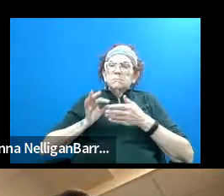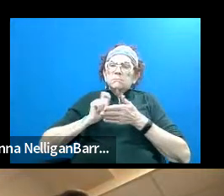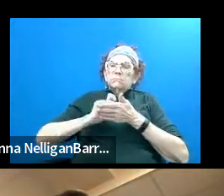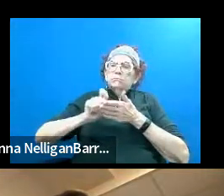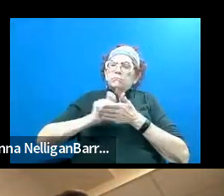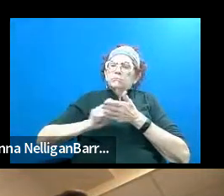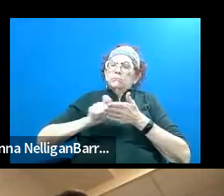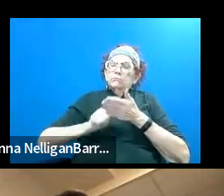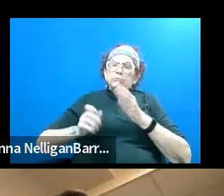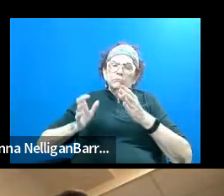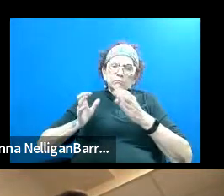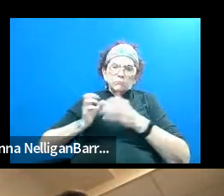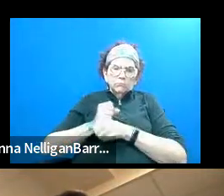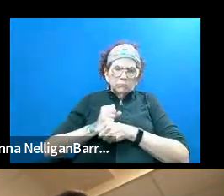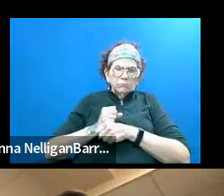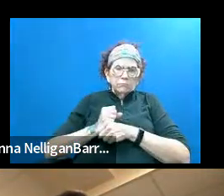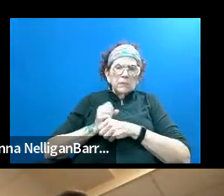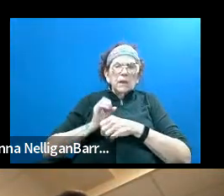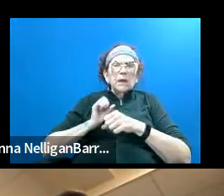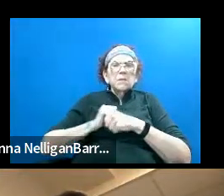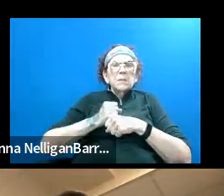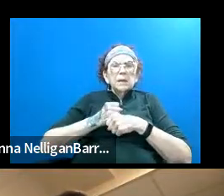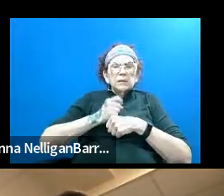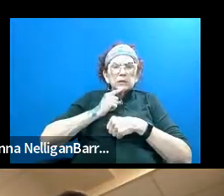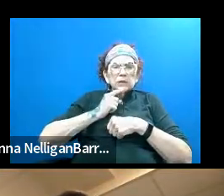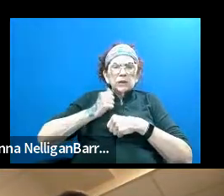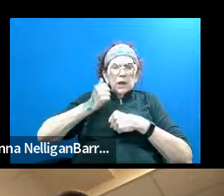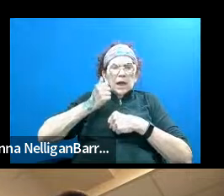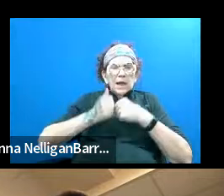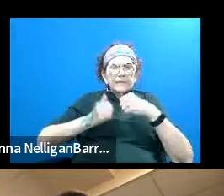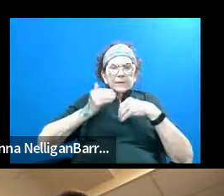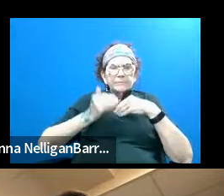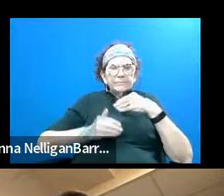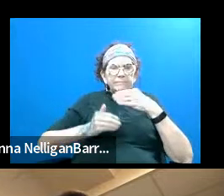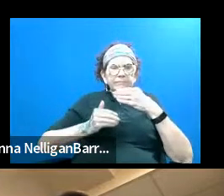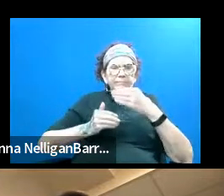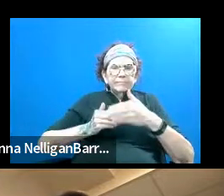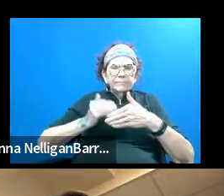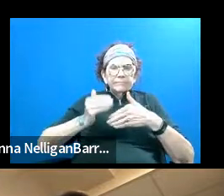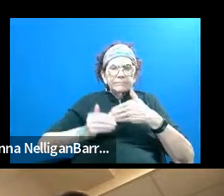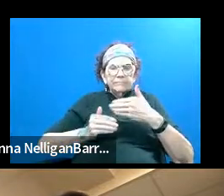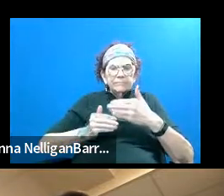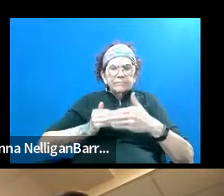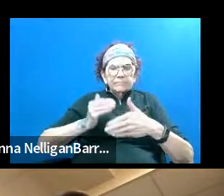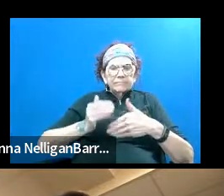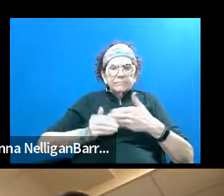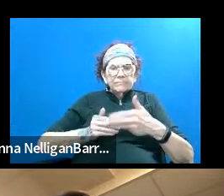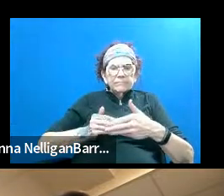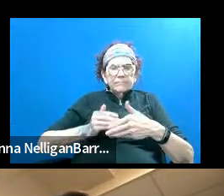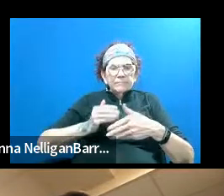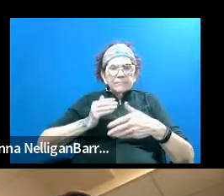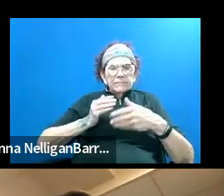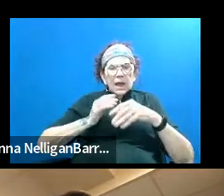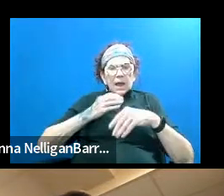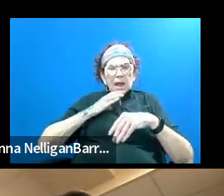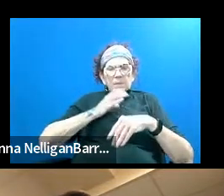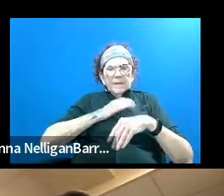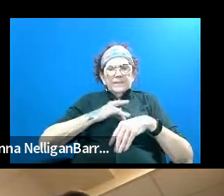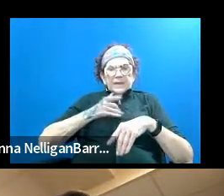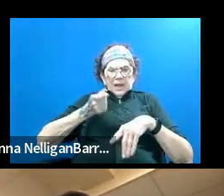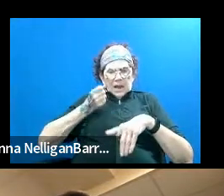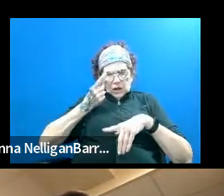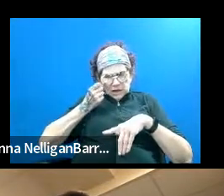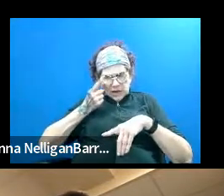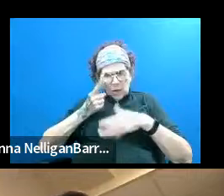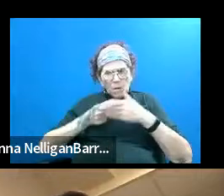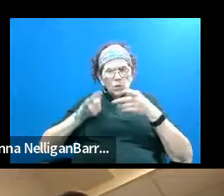to make sure that every step of the way that council members feel like they understand what's going on with this. I'm sure that's